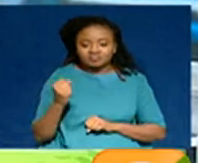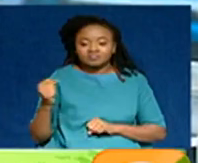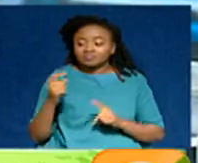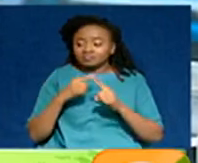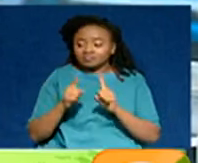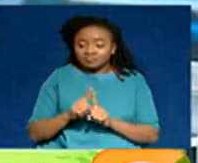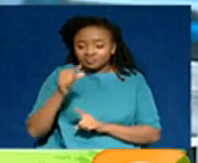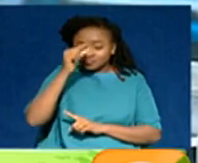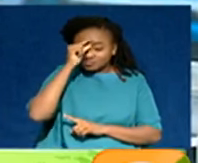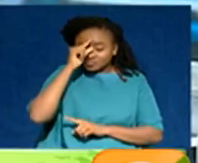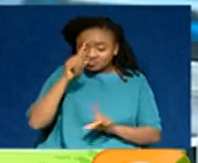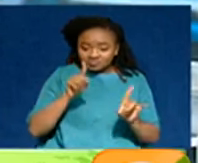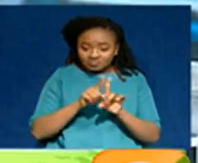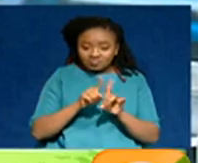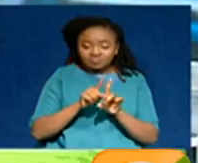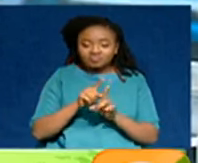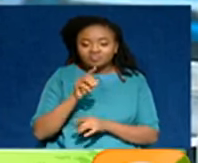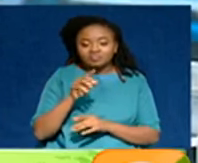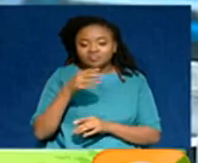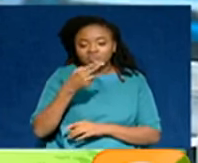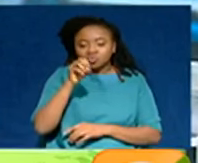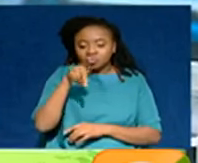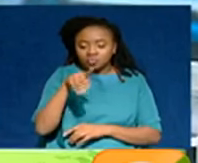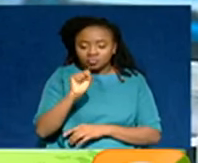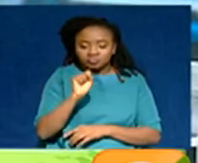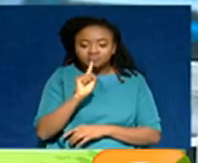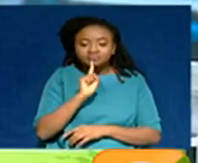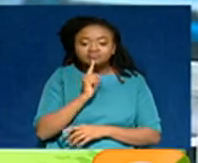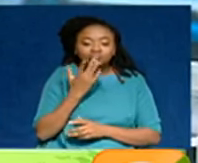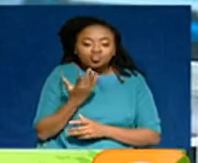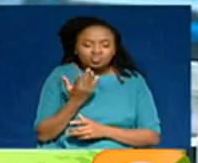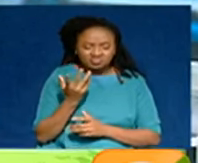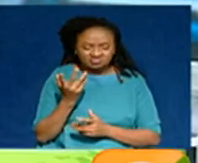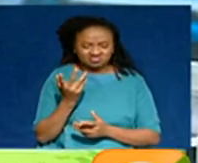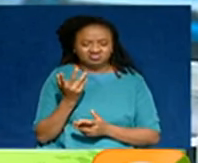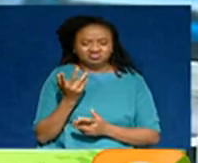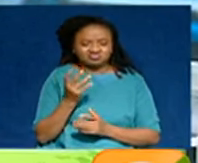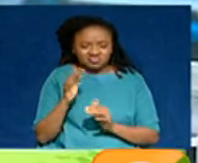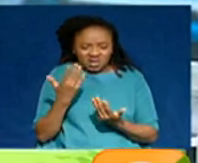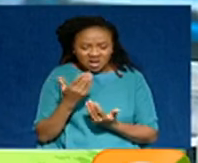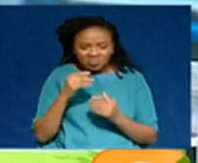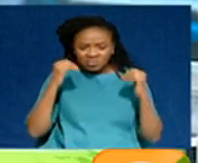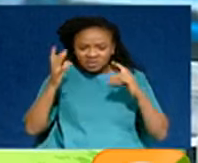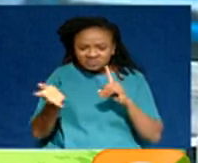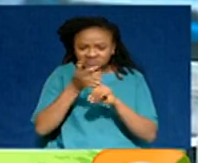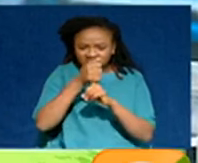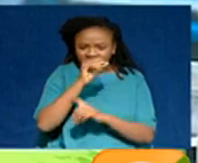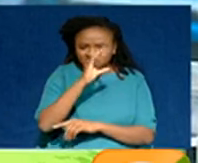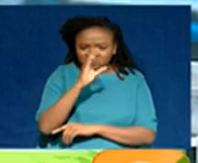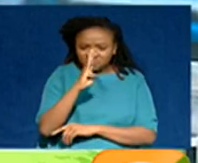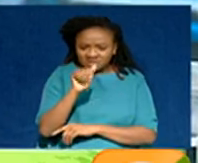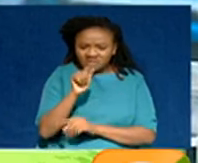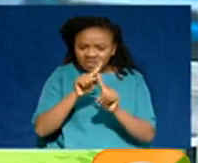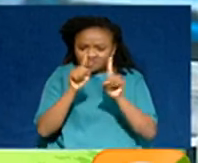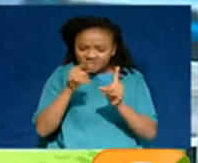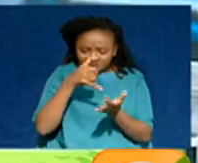the government, through the head of public service, Felix Koskei, has questioned how the CBA was arrived at without the involvement of